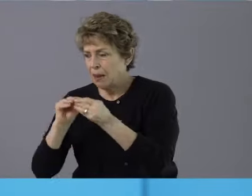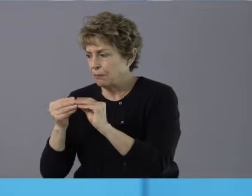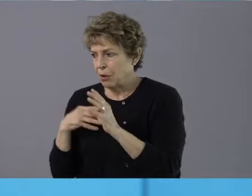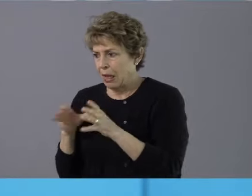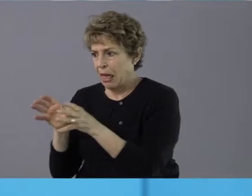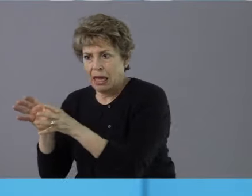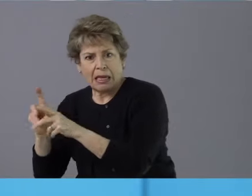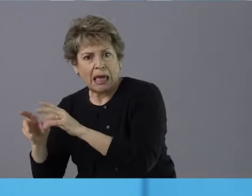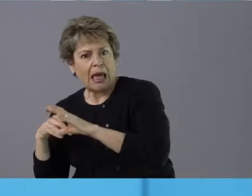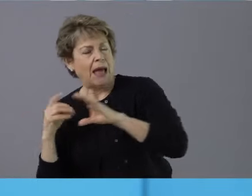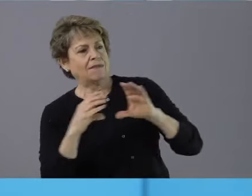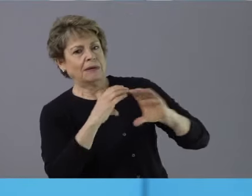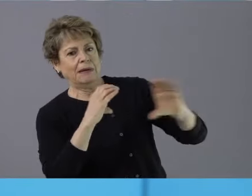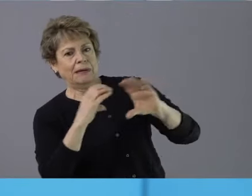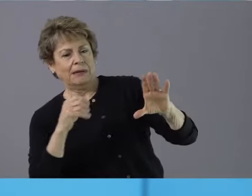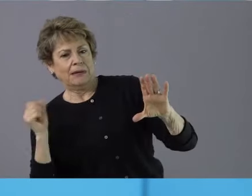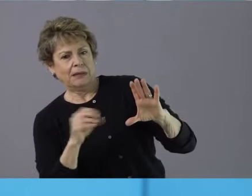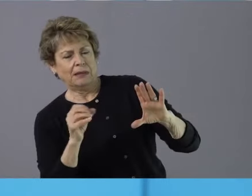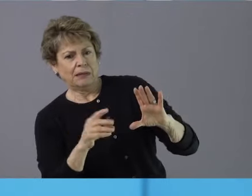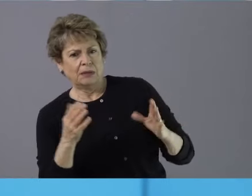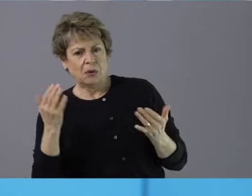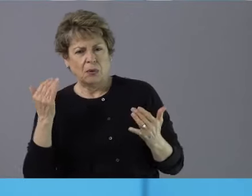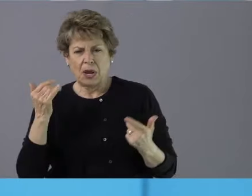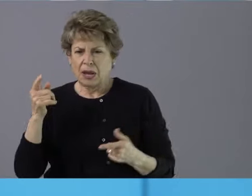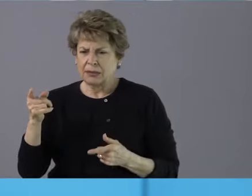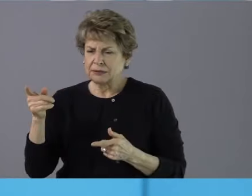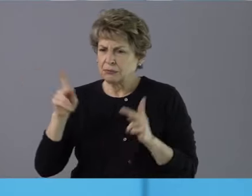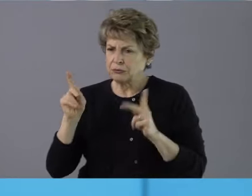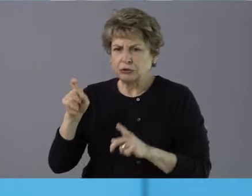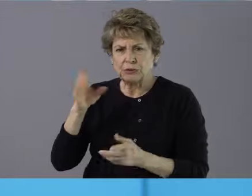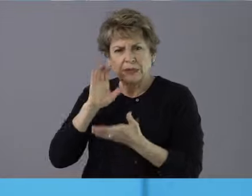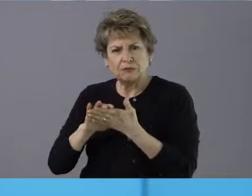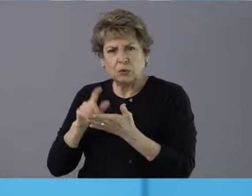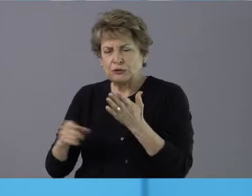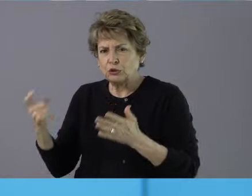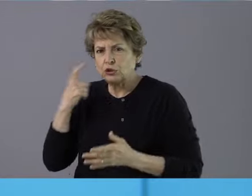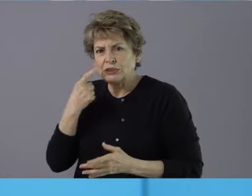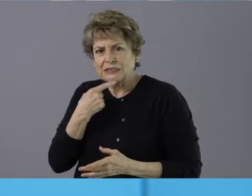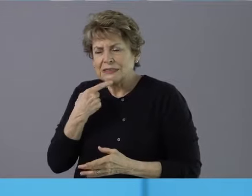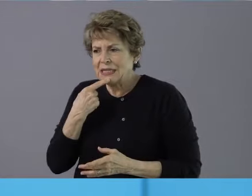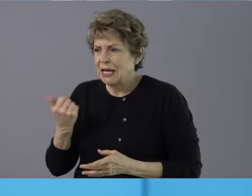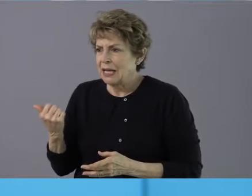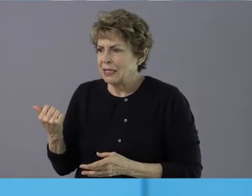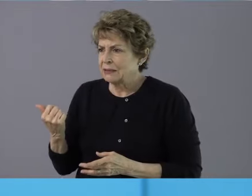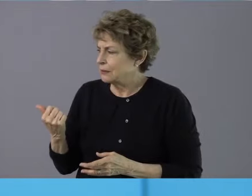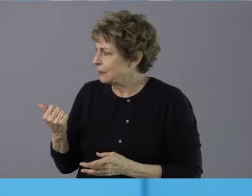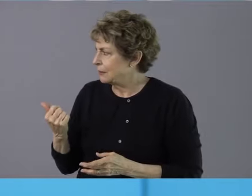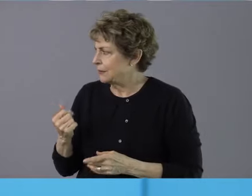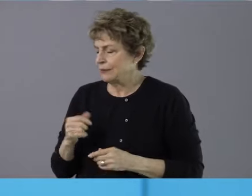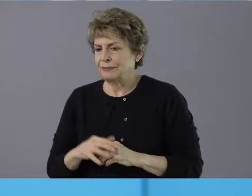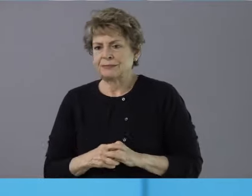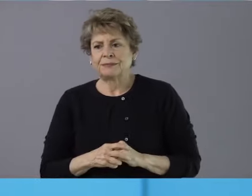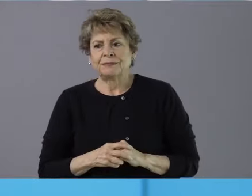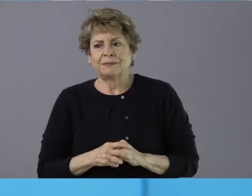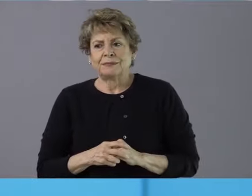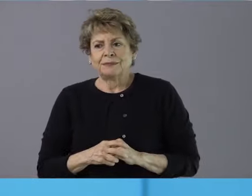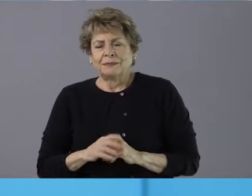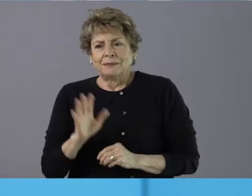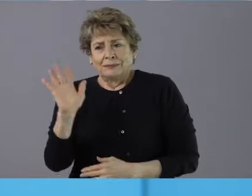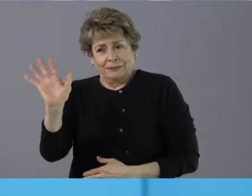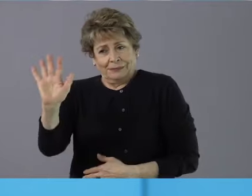First, I want to say you're mischaracterizing what's happening in relation to COVID-19, and Dr. Christ can inform